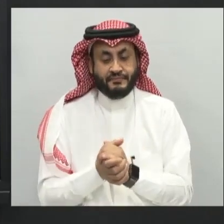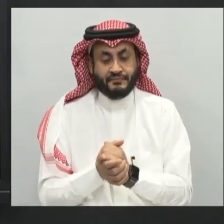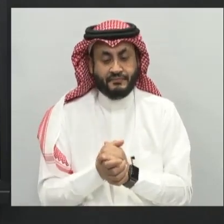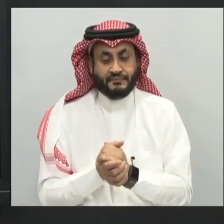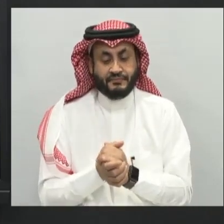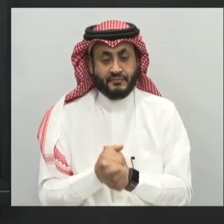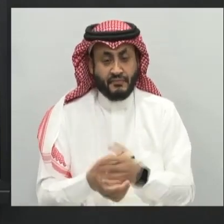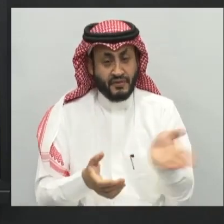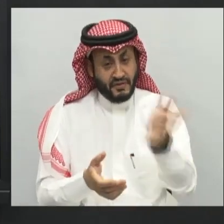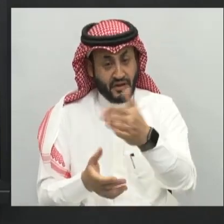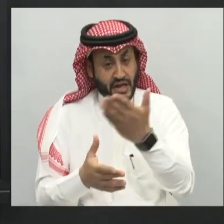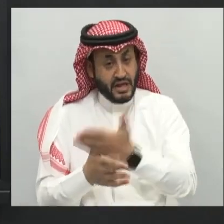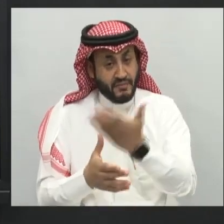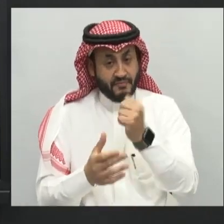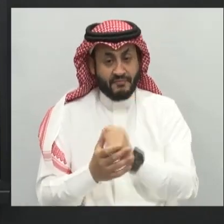Why?